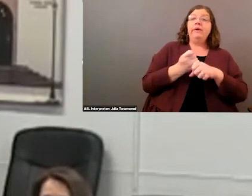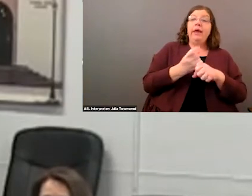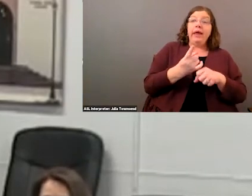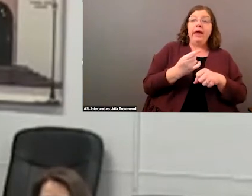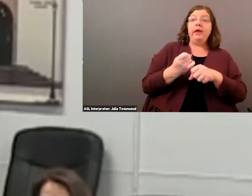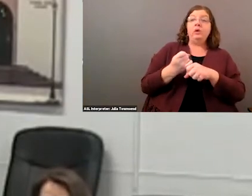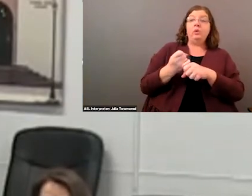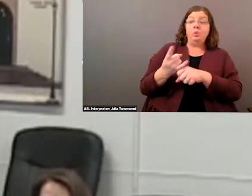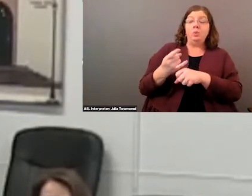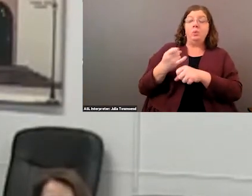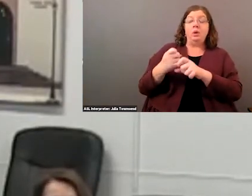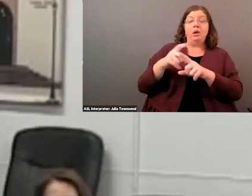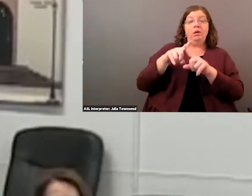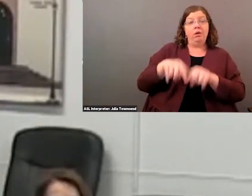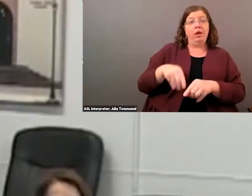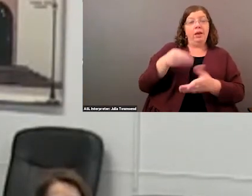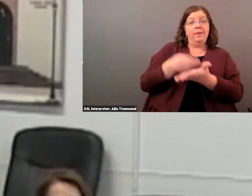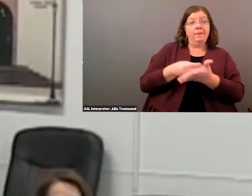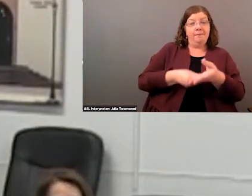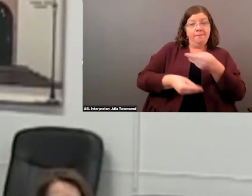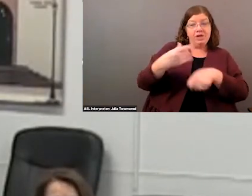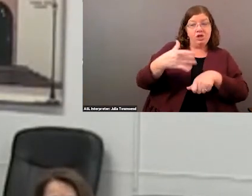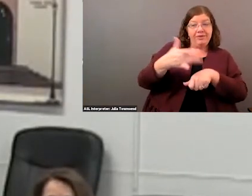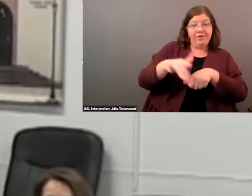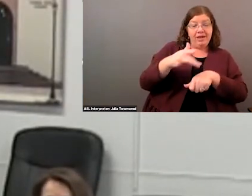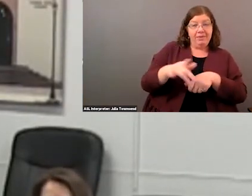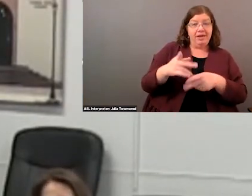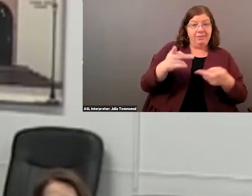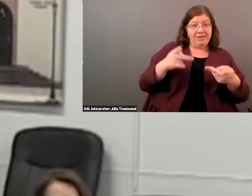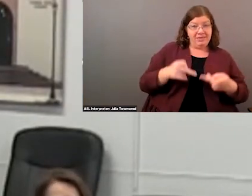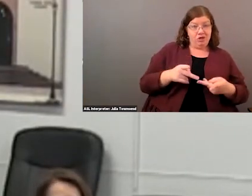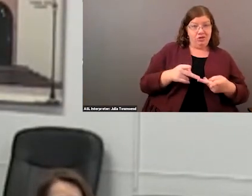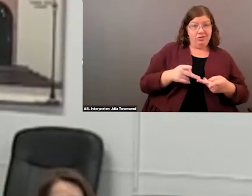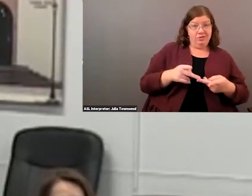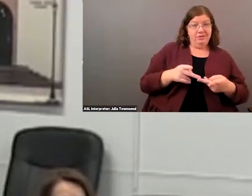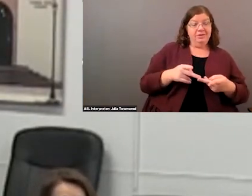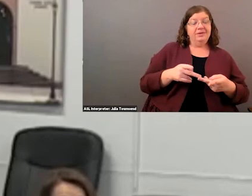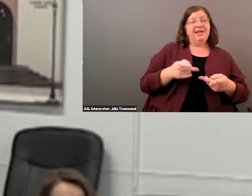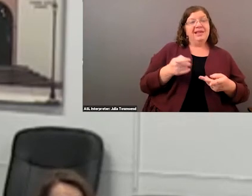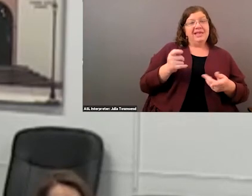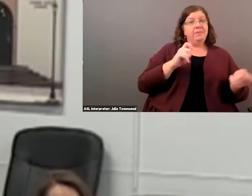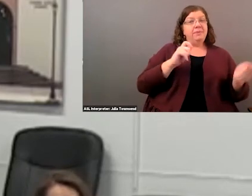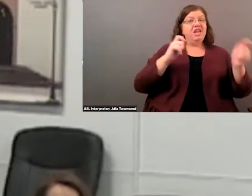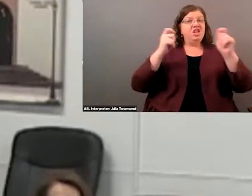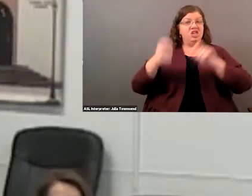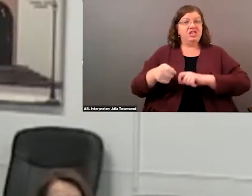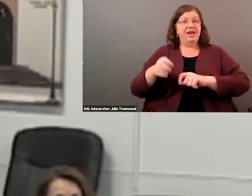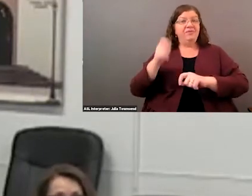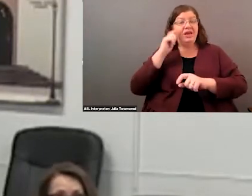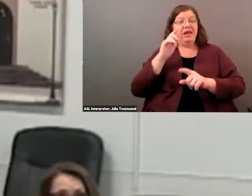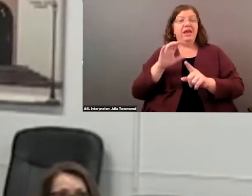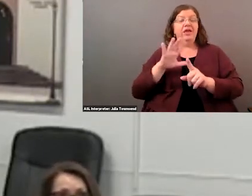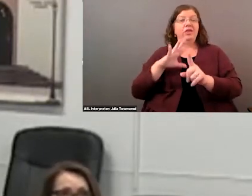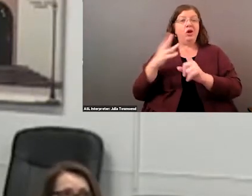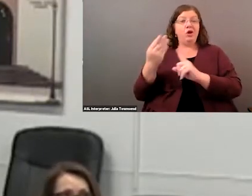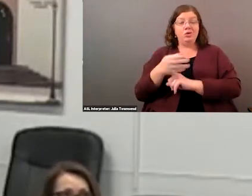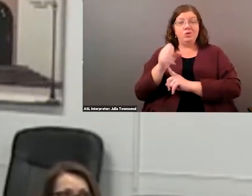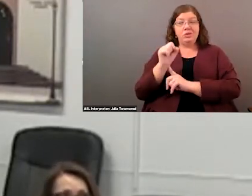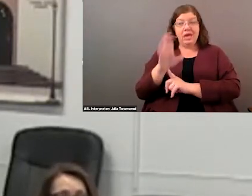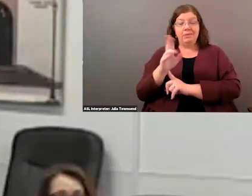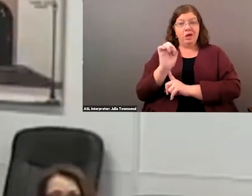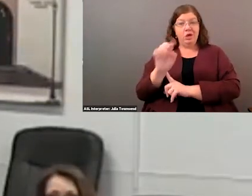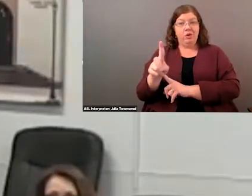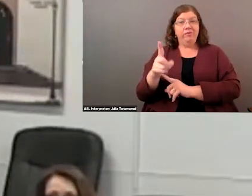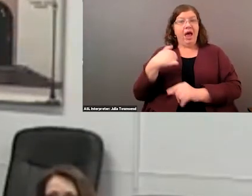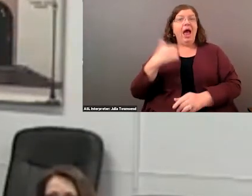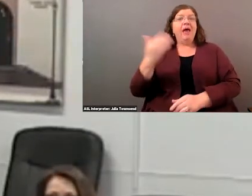of a shift in the culture of Santa Barbara Unified. It's something that I'm very familiar with from the system that I come from, where you work on a year-to-year